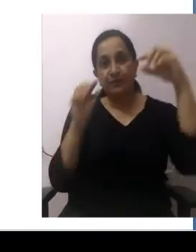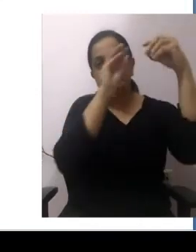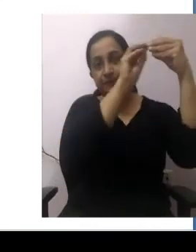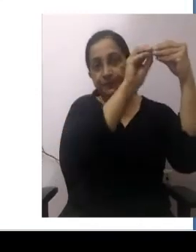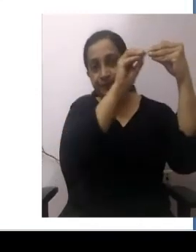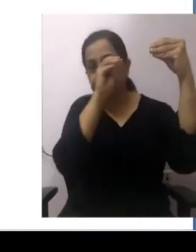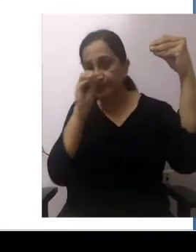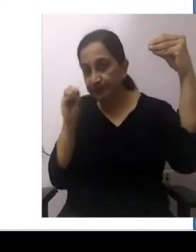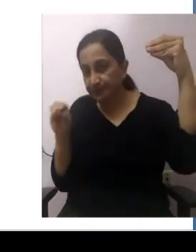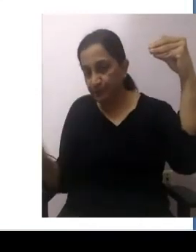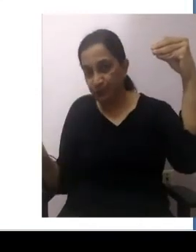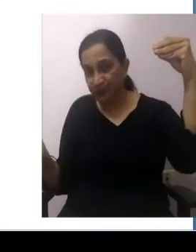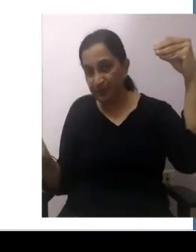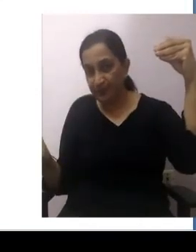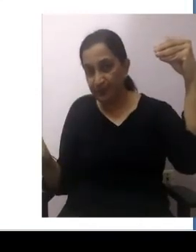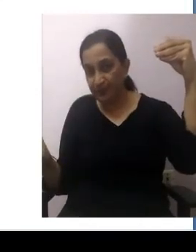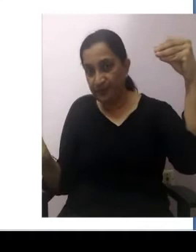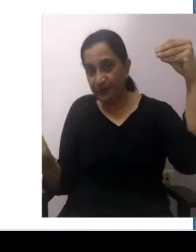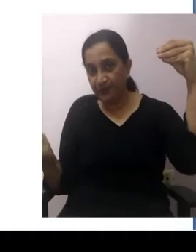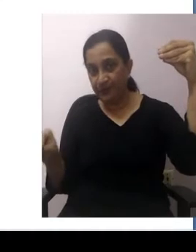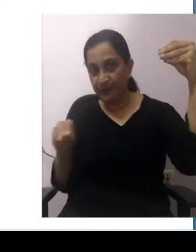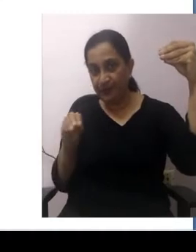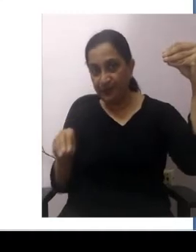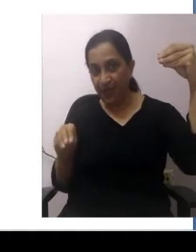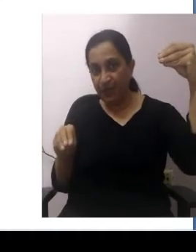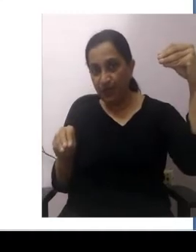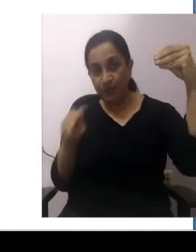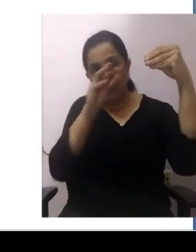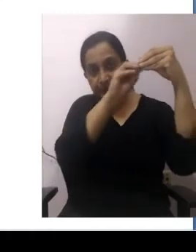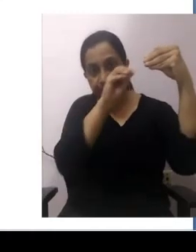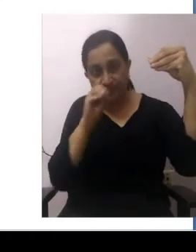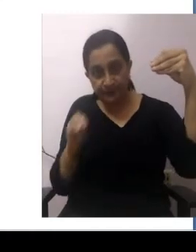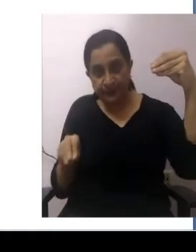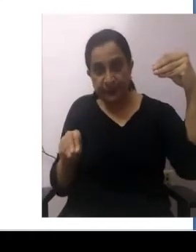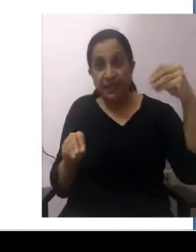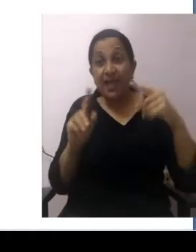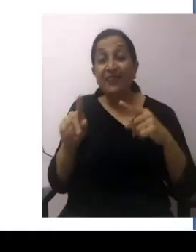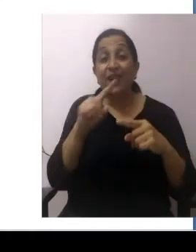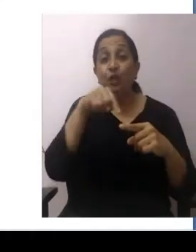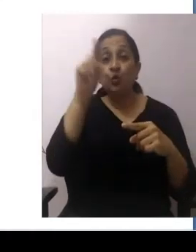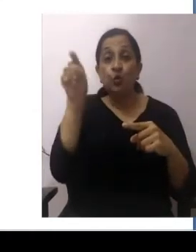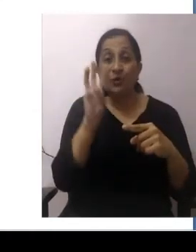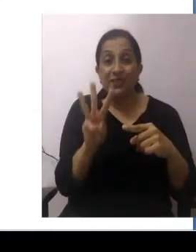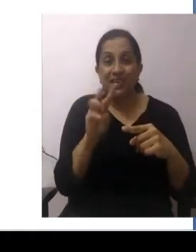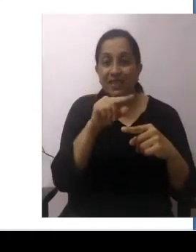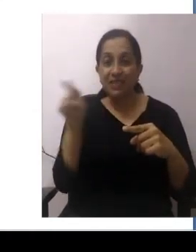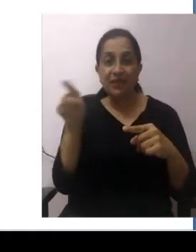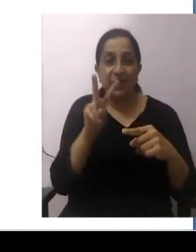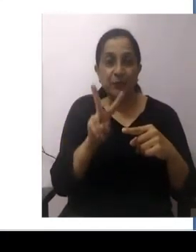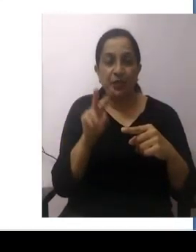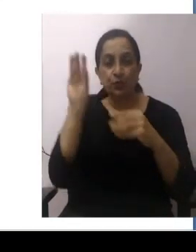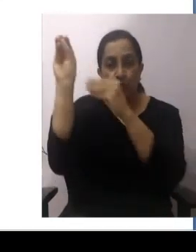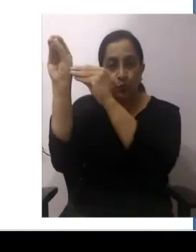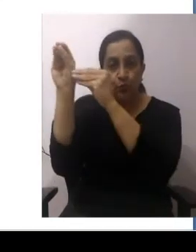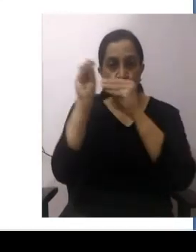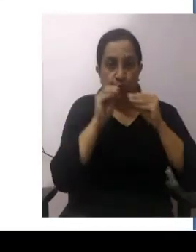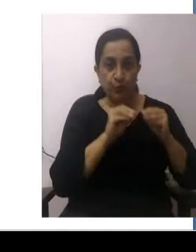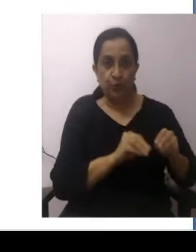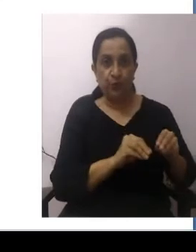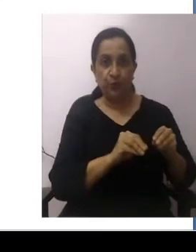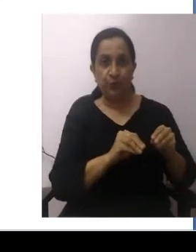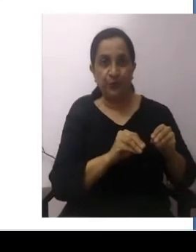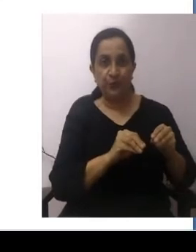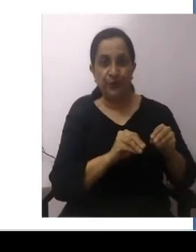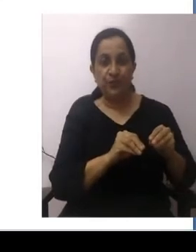okay, you put here, diagonally opposite. And this root 3 by 2, you put it here.